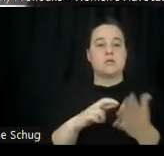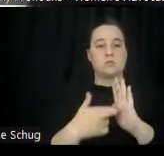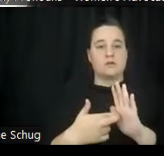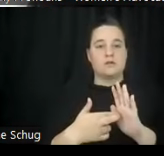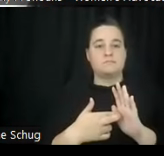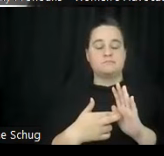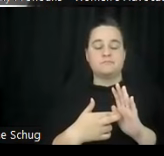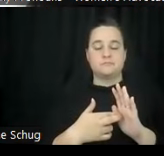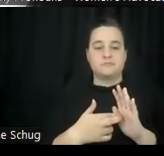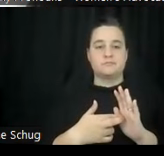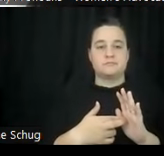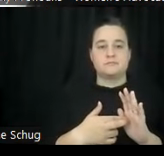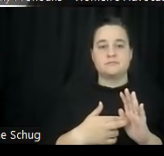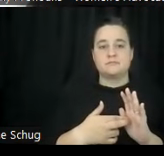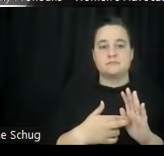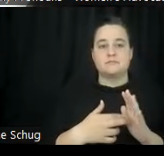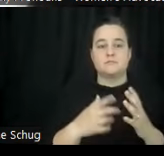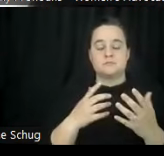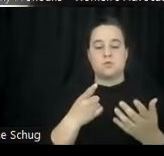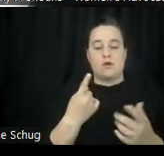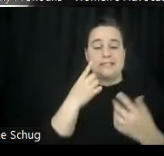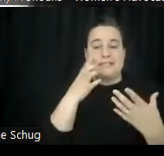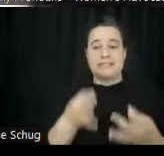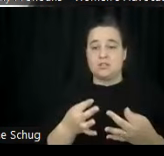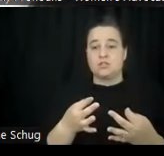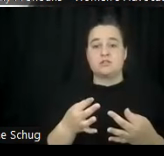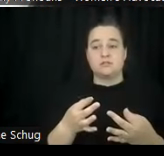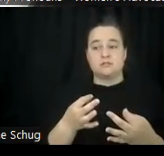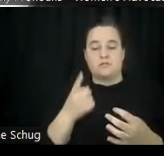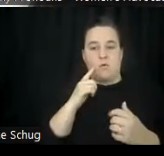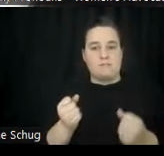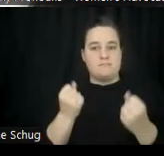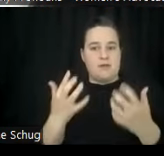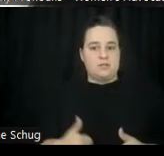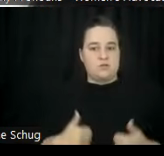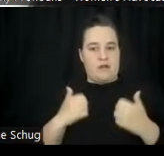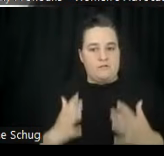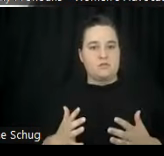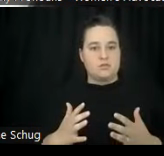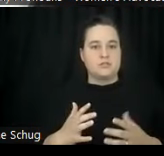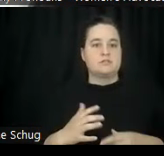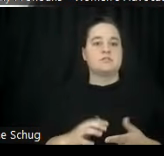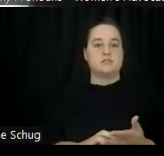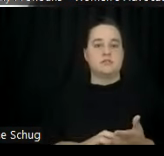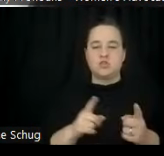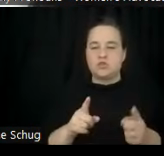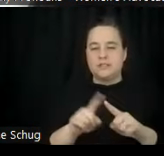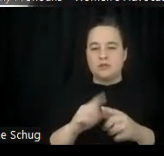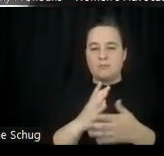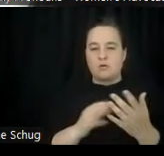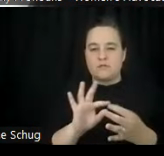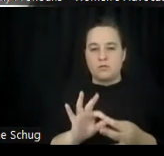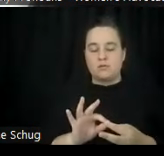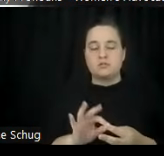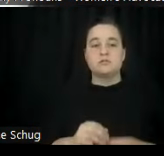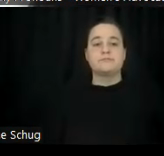that many LGBTQIA2S+ survivors face at multiple points in their relationship. And often one